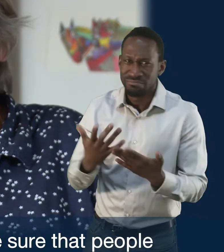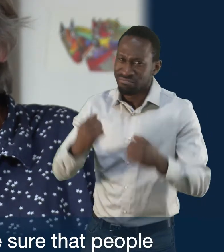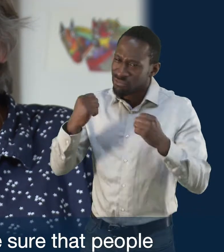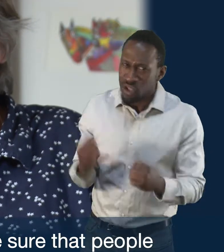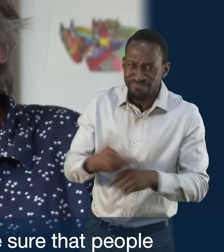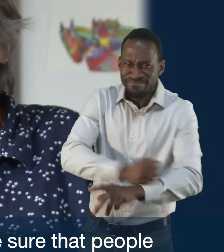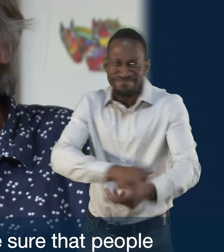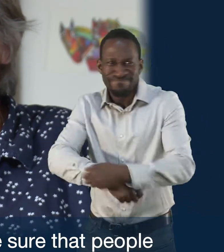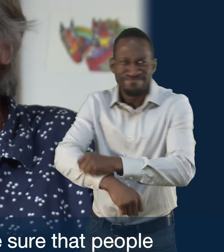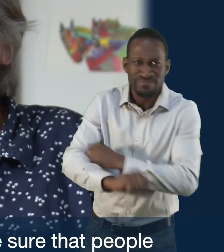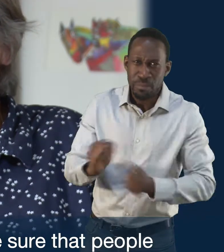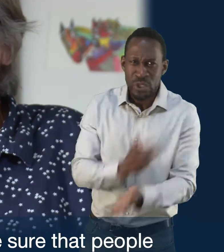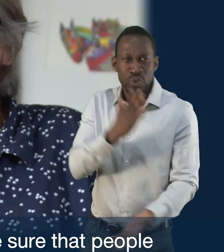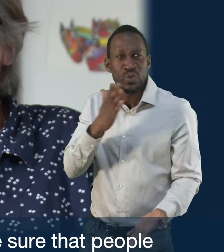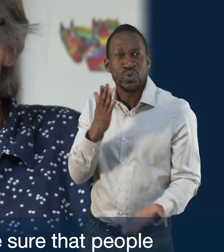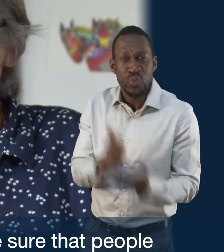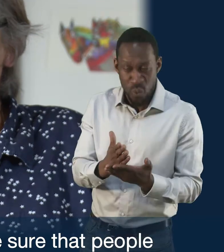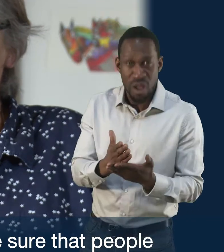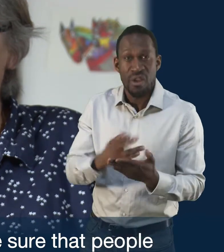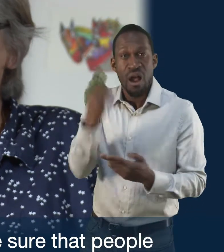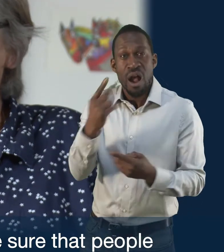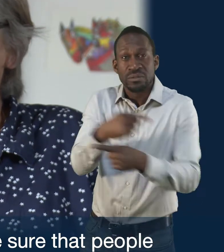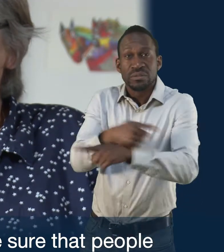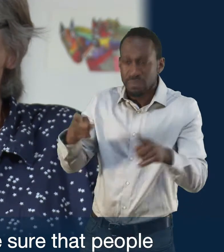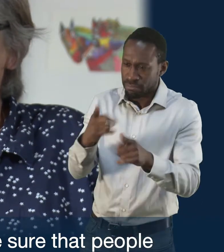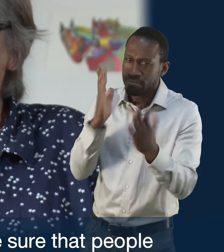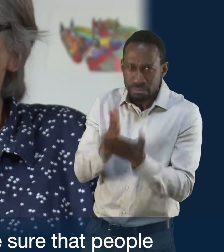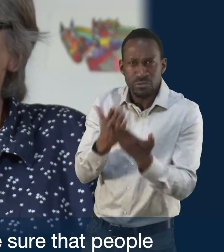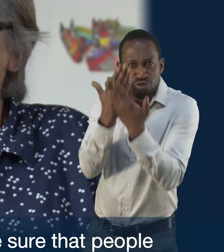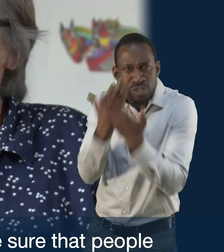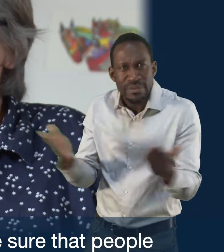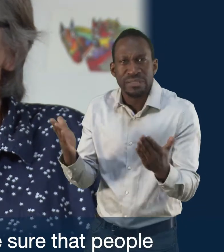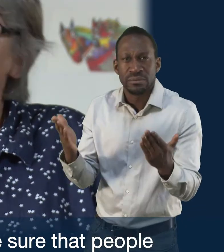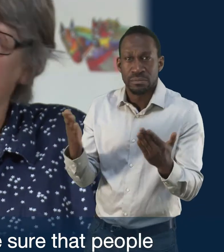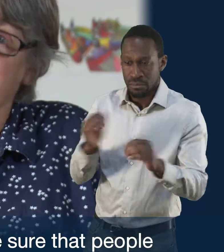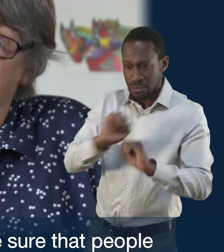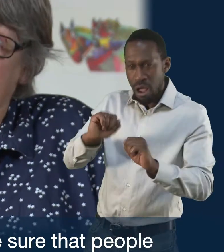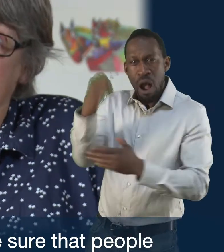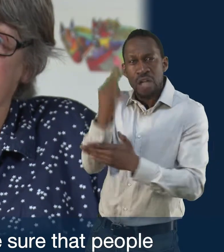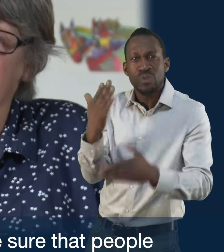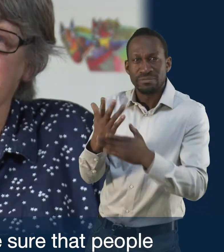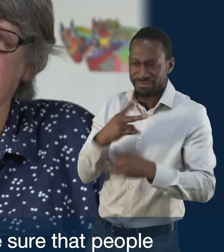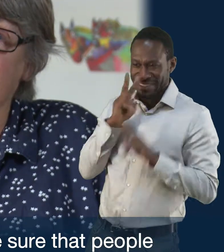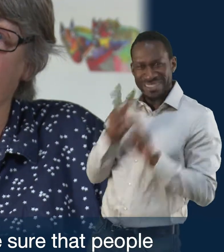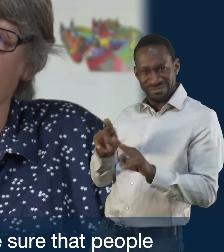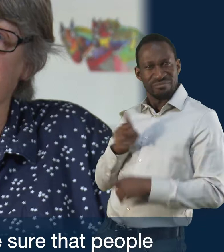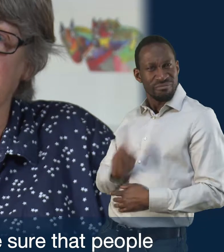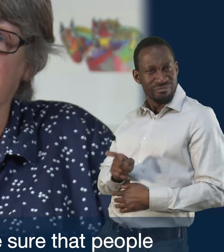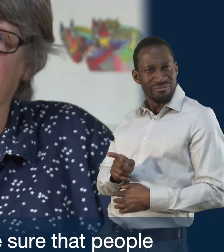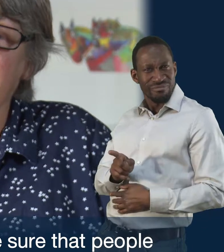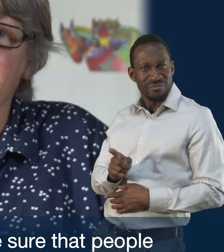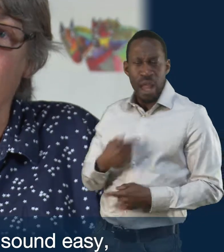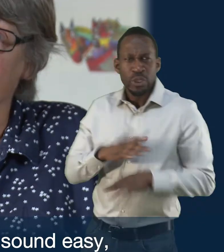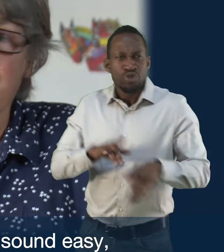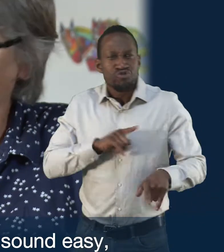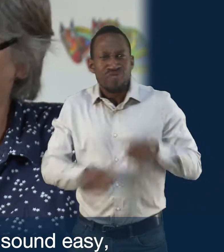very determined to make sure that people were respected as artists and the artwork was